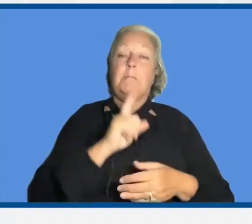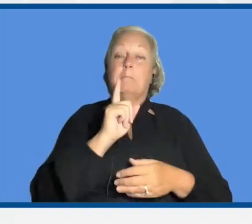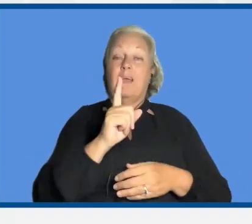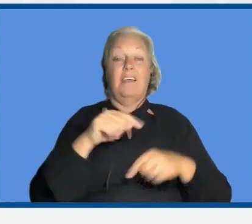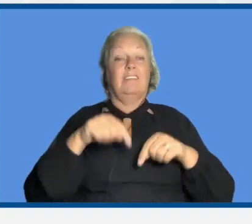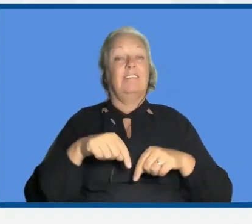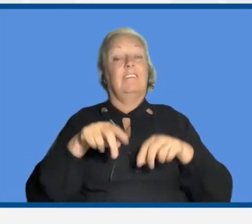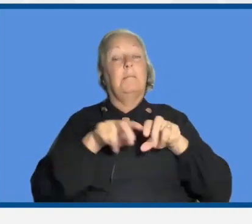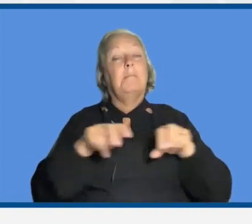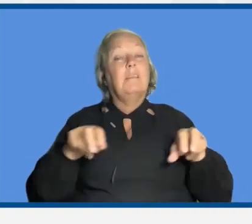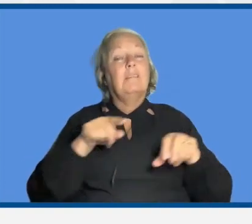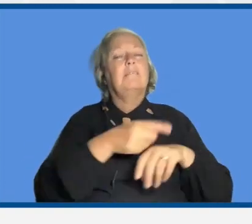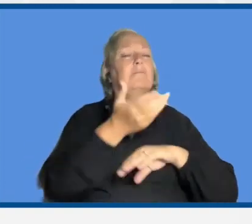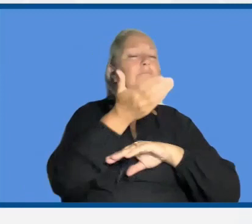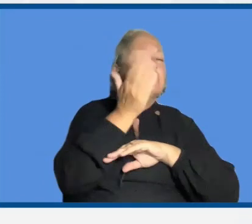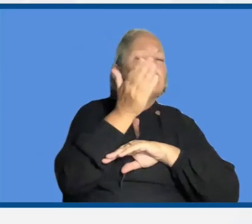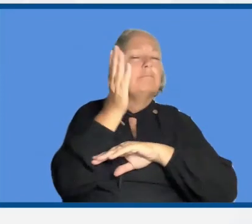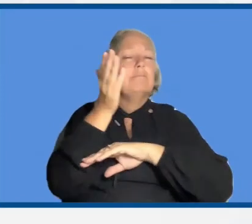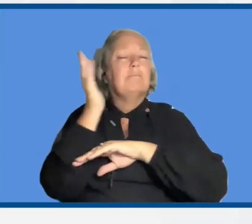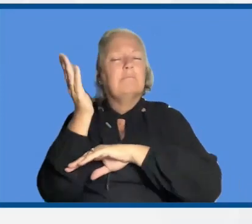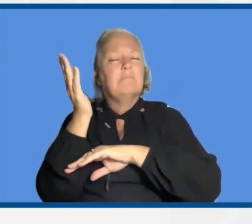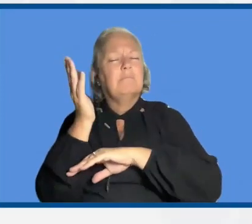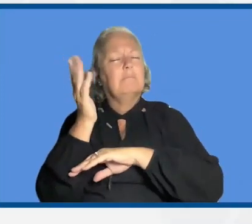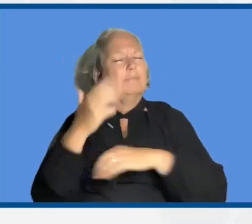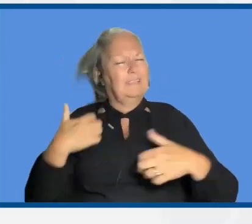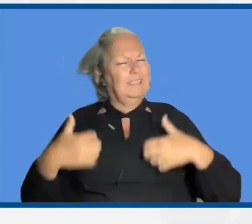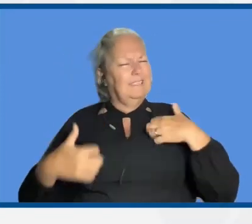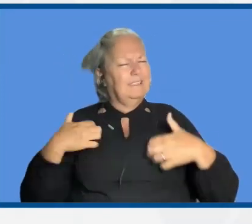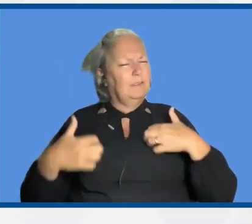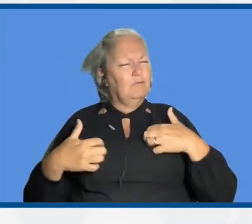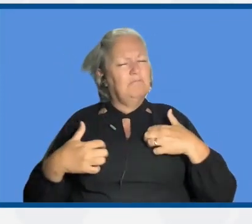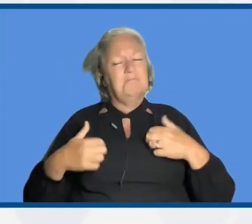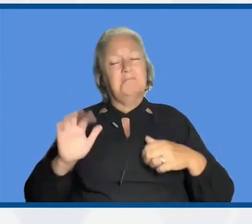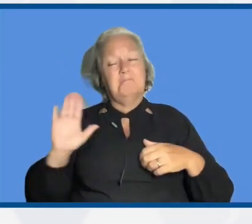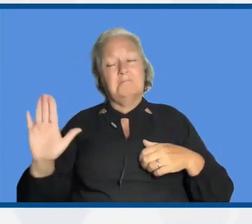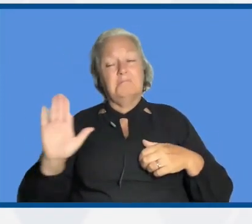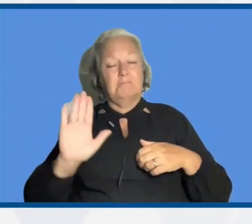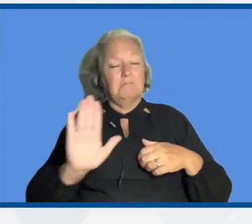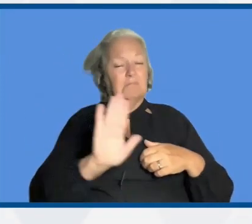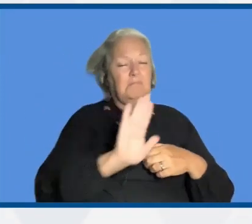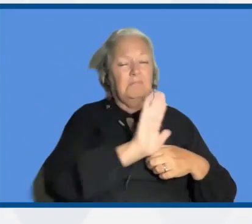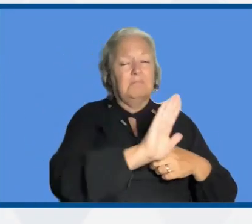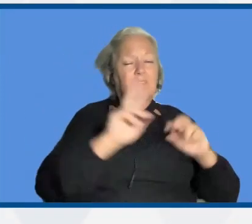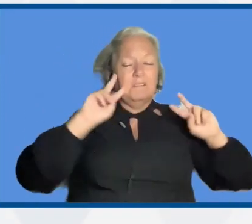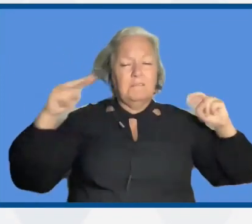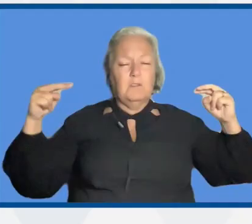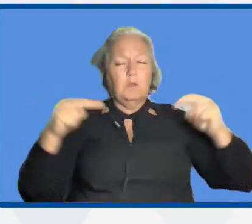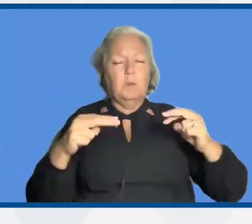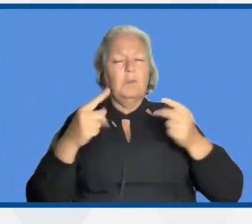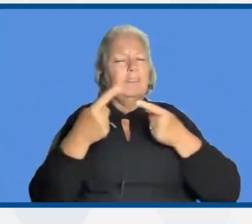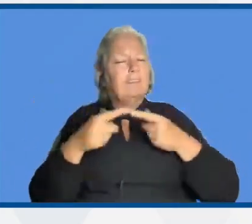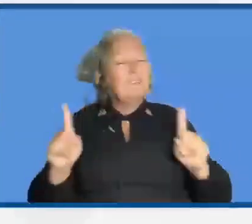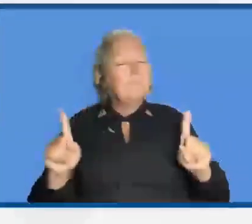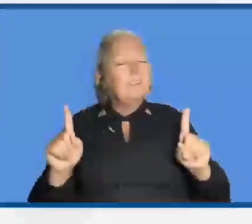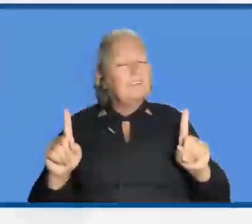good perspectives from different ways of looking at the same problem. And we've heard some not